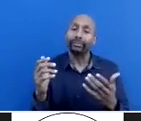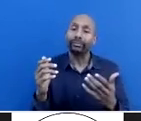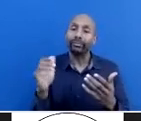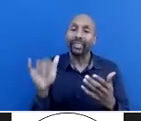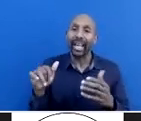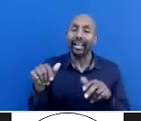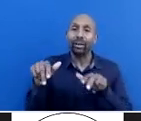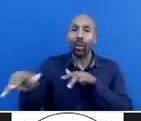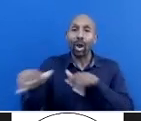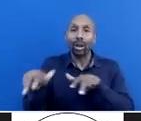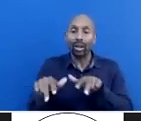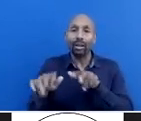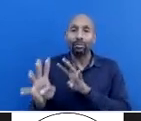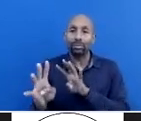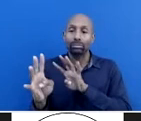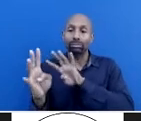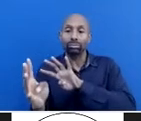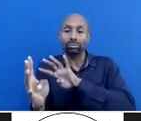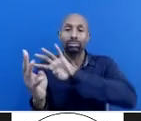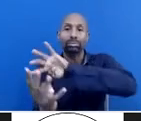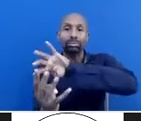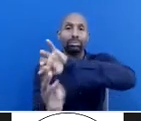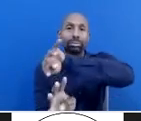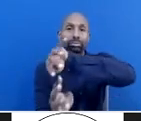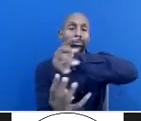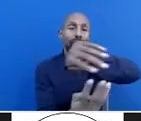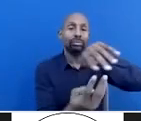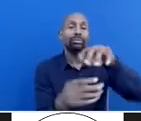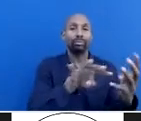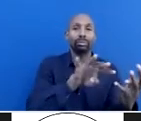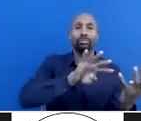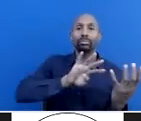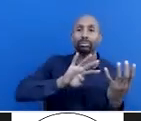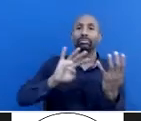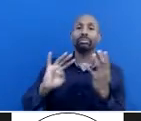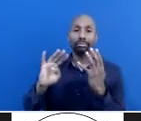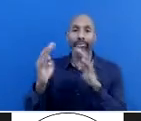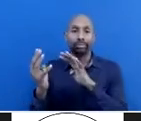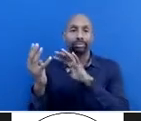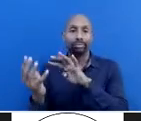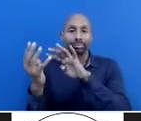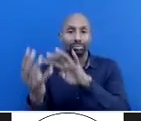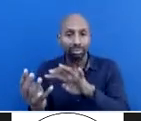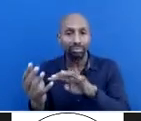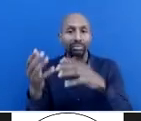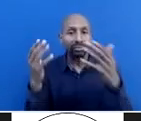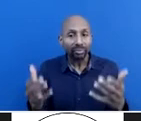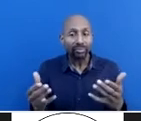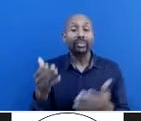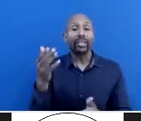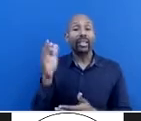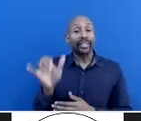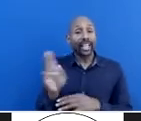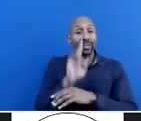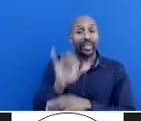in their home villages. For someone that came from the Congo Kingdom, where Christianity was adopted